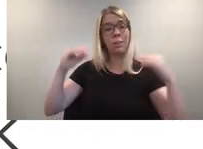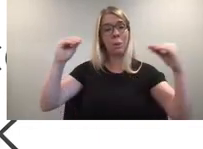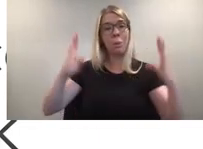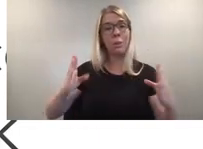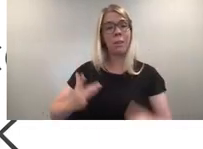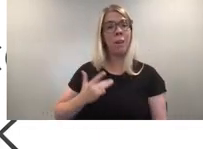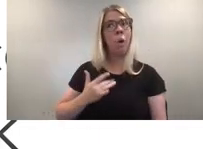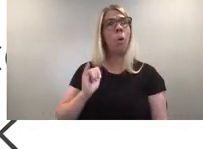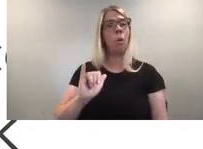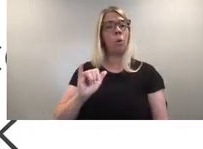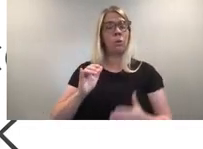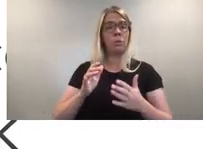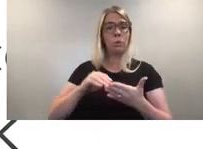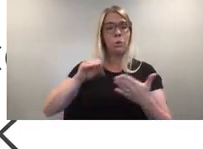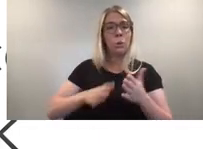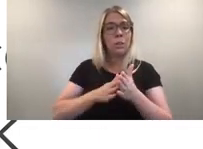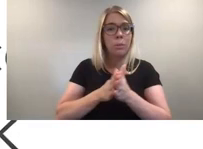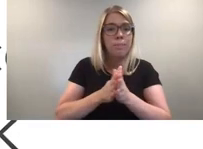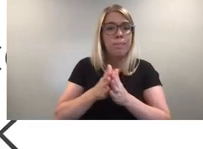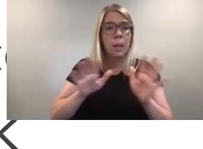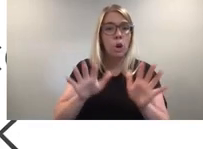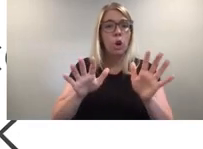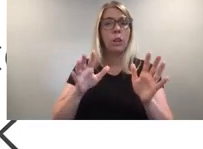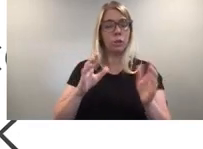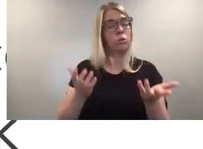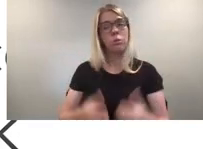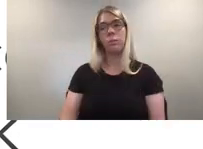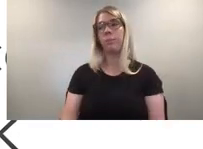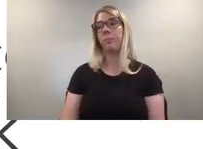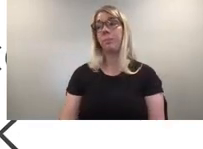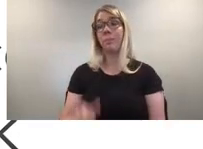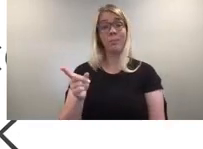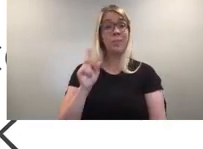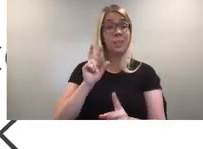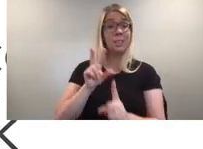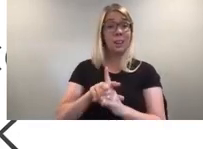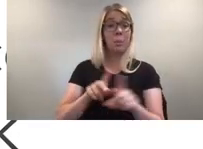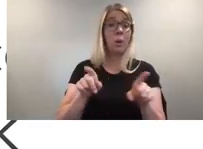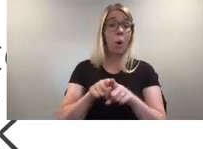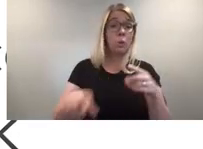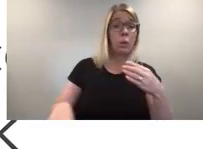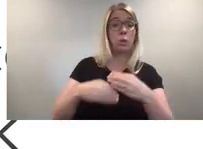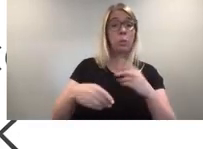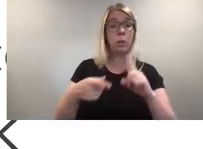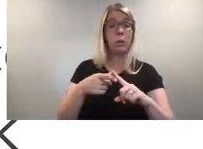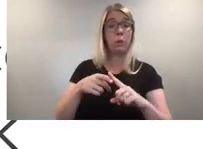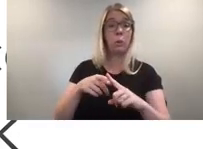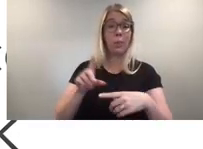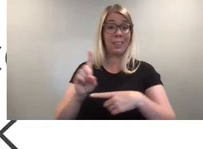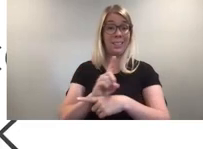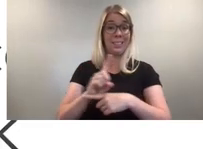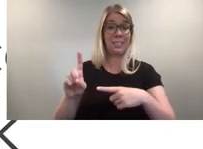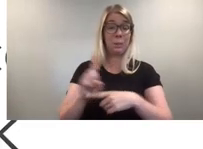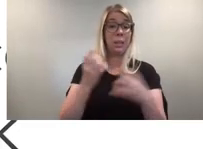and motivated. And furthermore, this assignment contributed to the discipline because now this open textbook did include a question